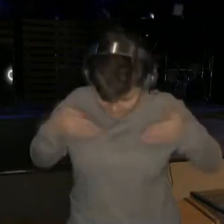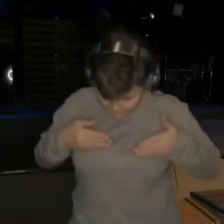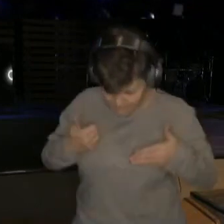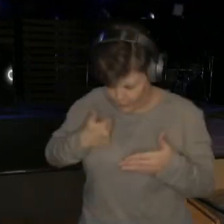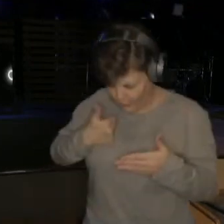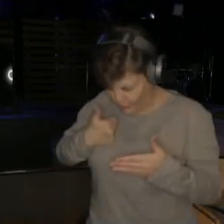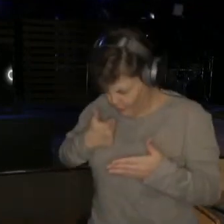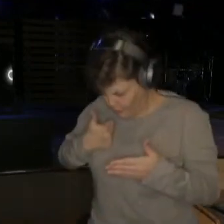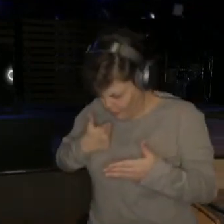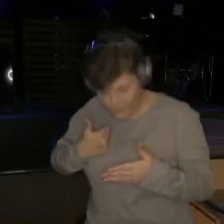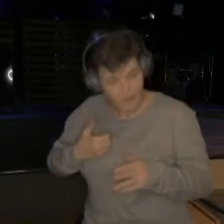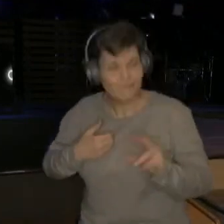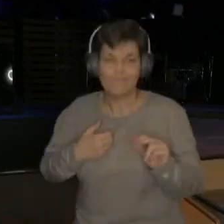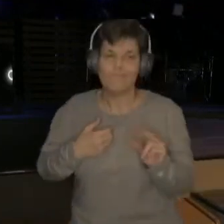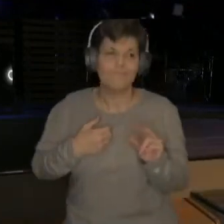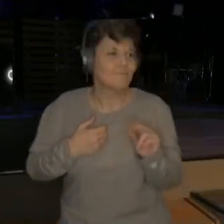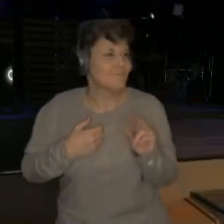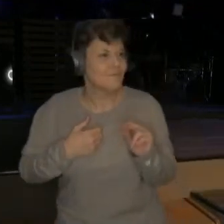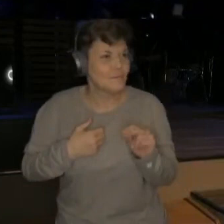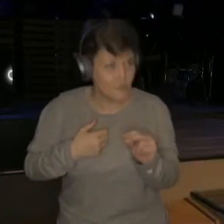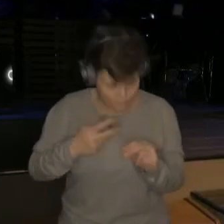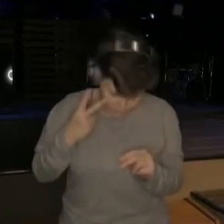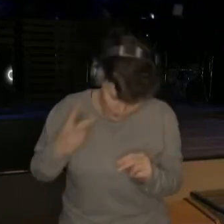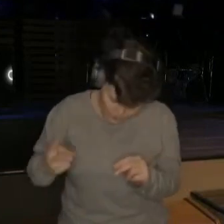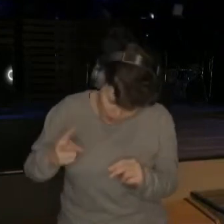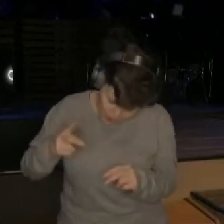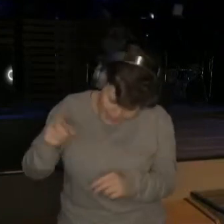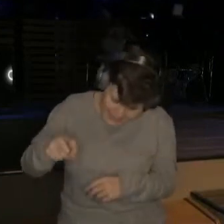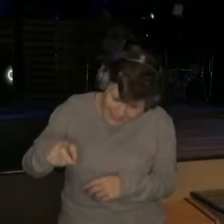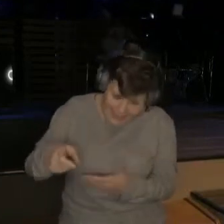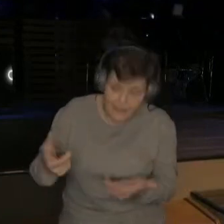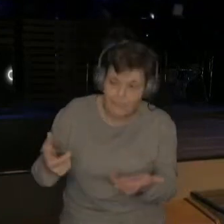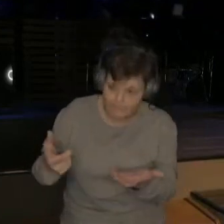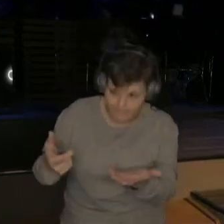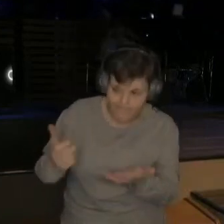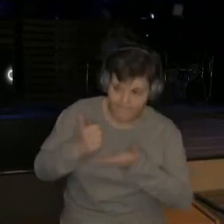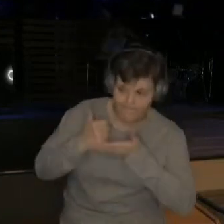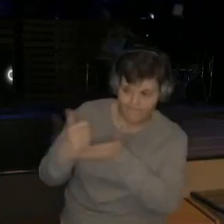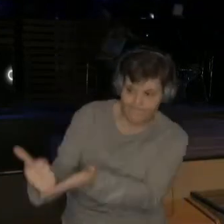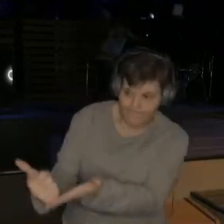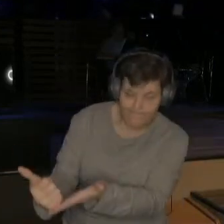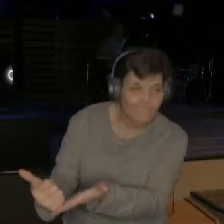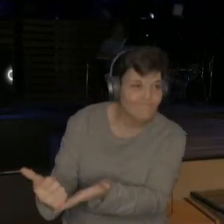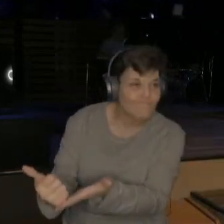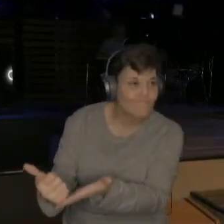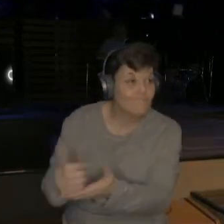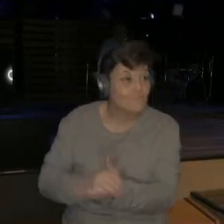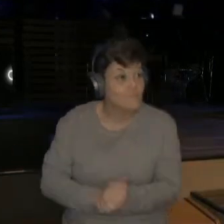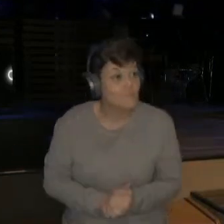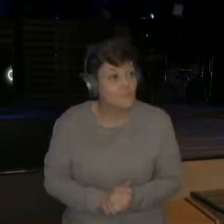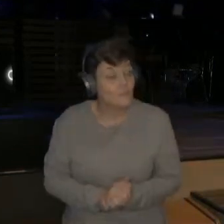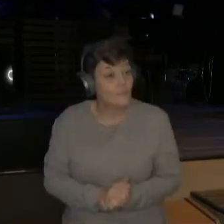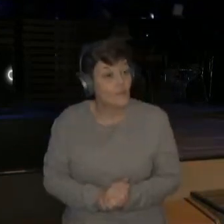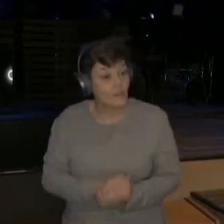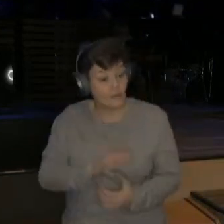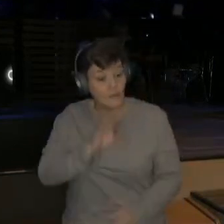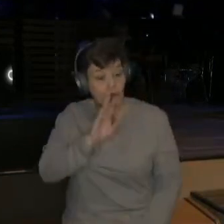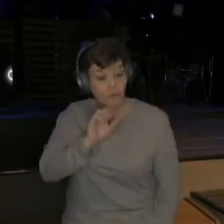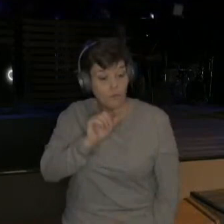saw a need and did what she could do to meet that need, even at the expense of her own